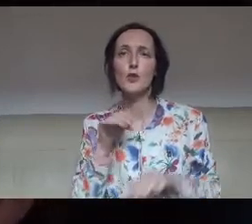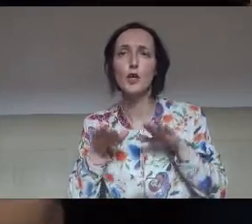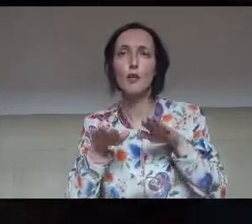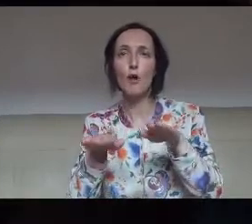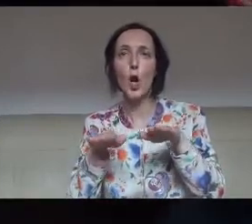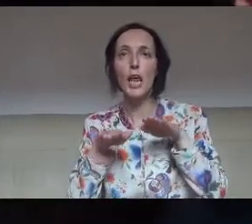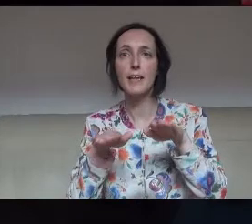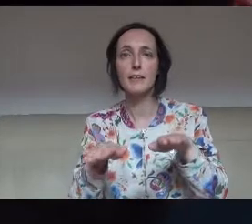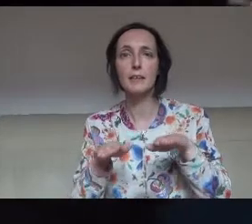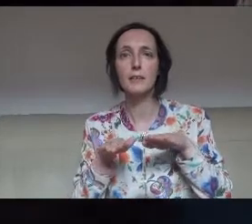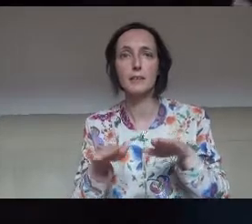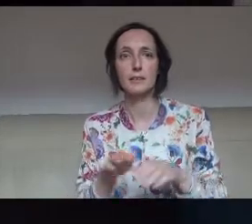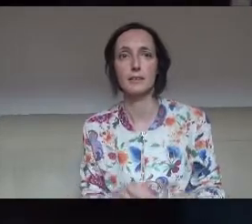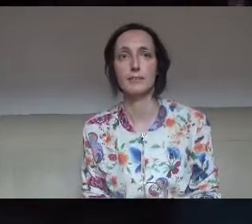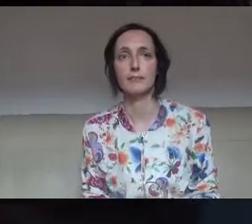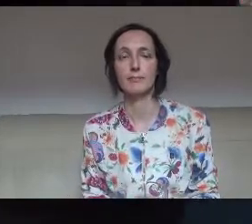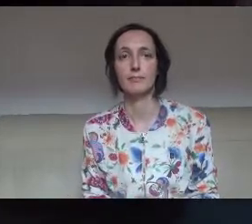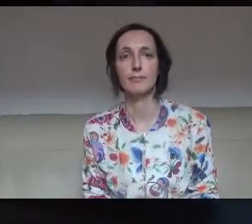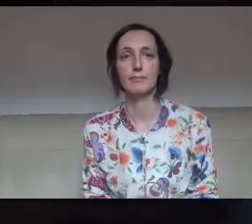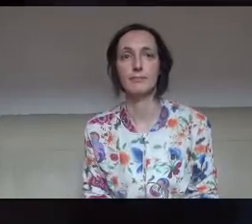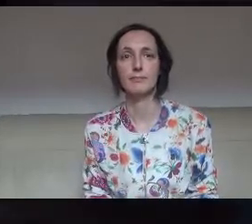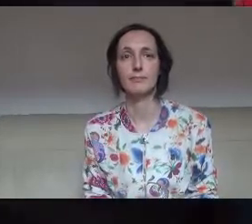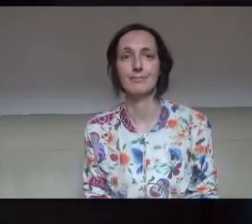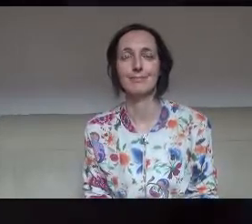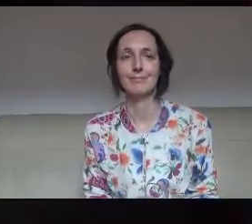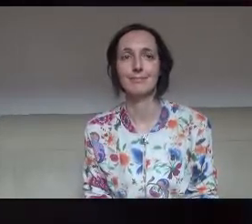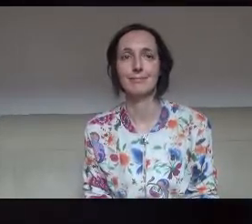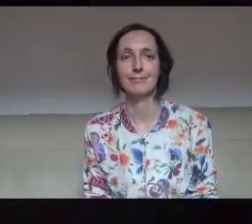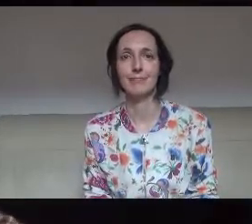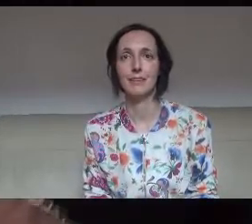using a roller pin we are going to